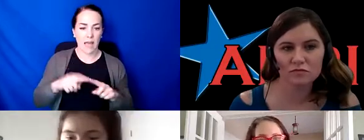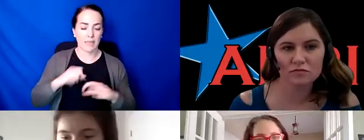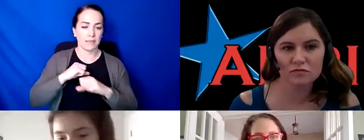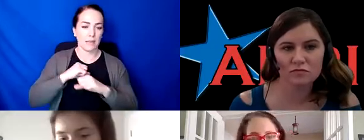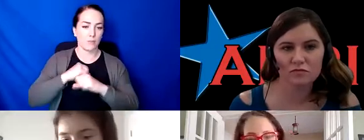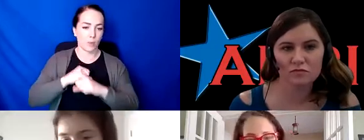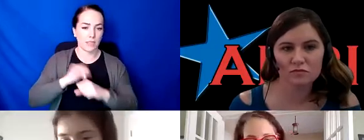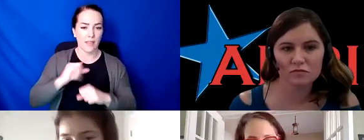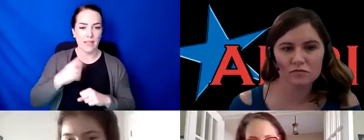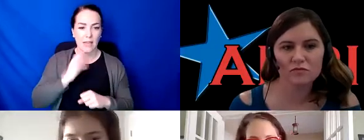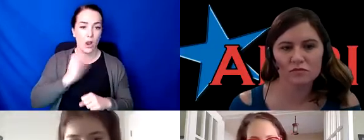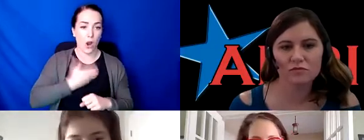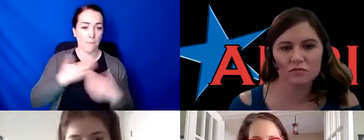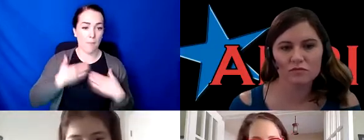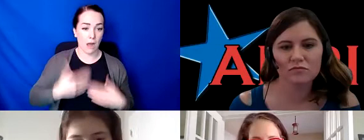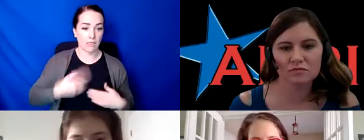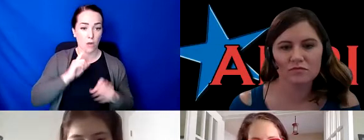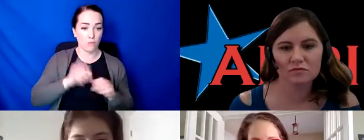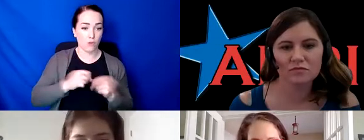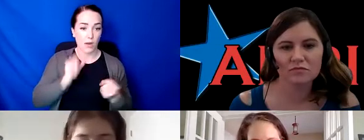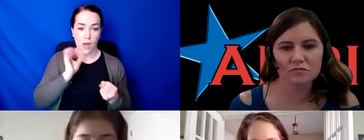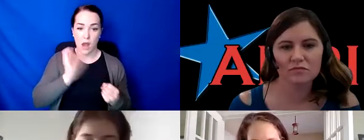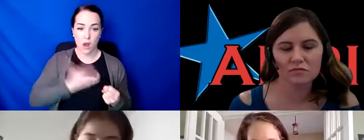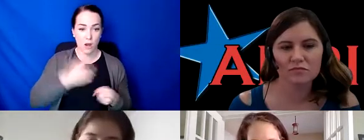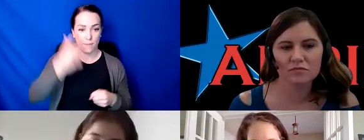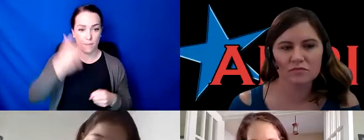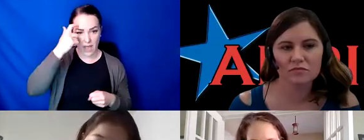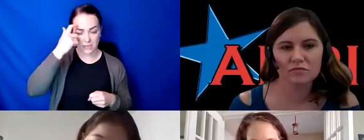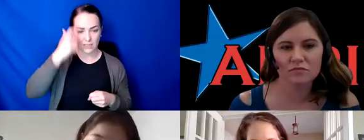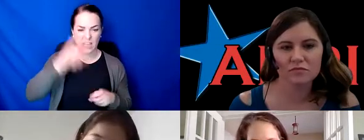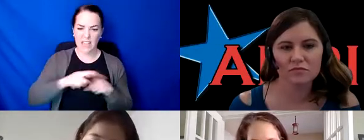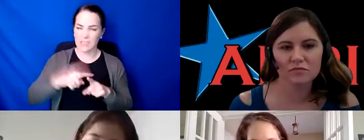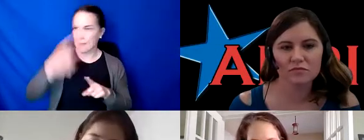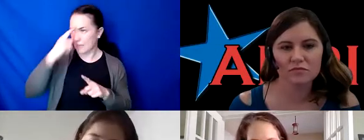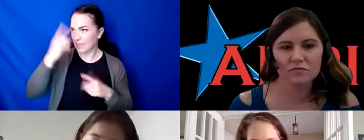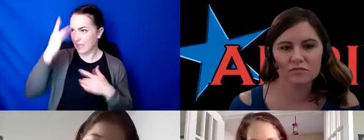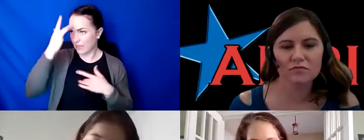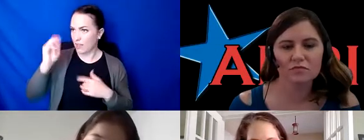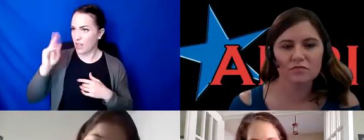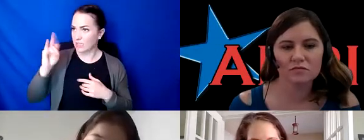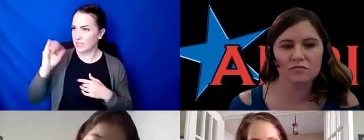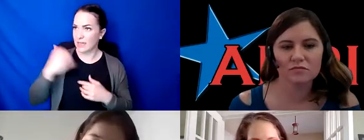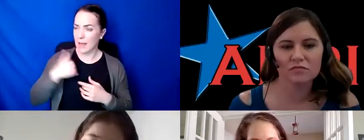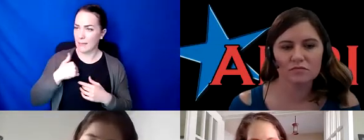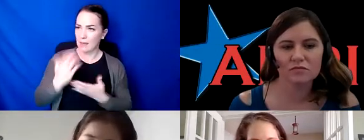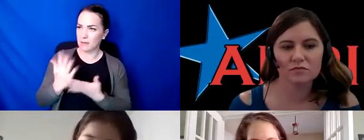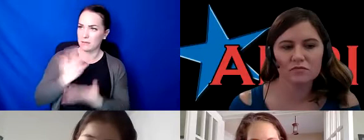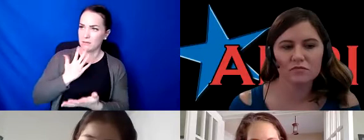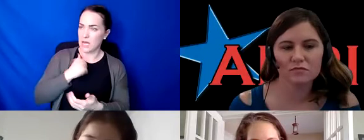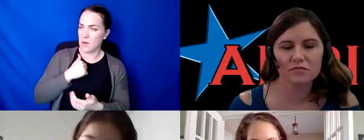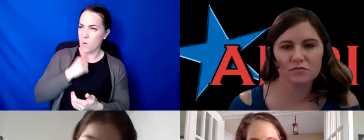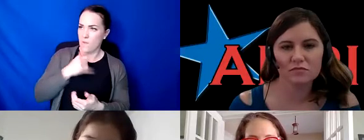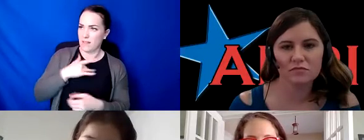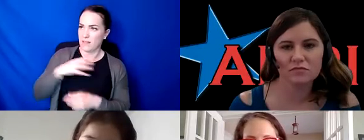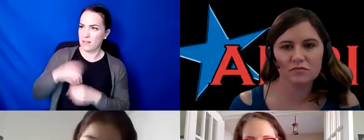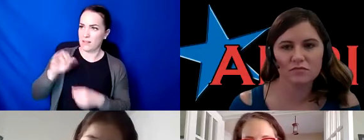are broken, not our minds. And as a mentally ill autistic, I'm like, oof, that doesn't feel inclusive. And though